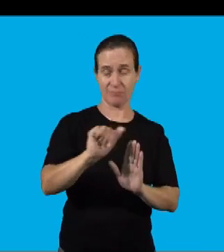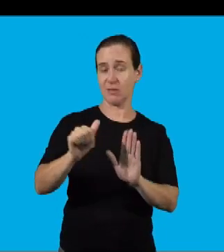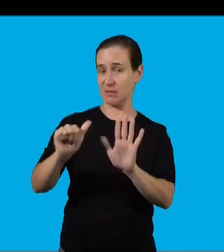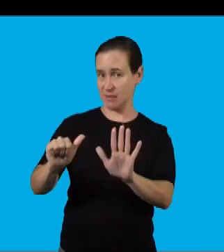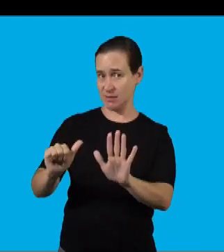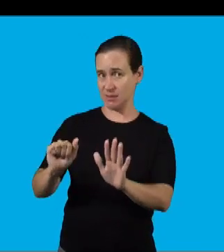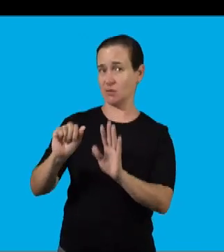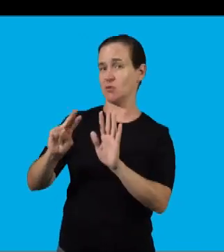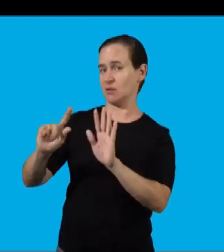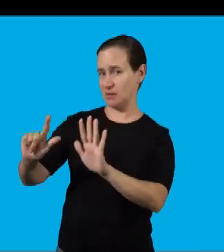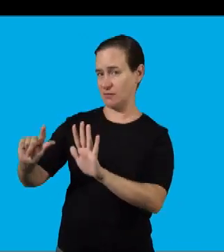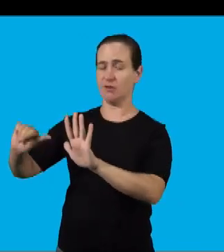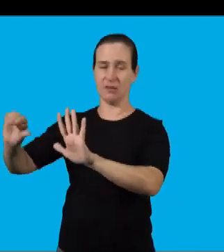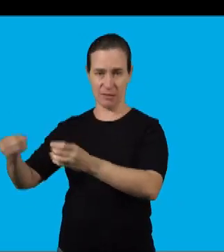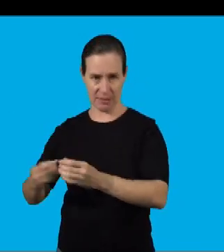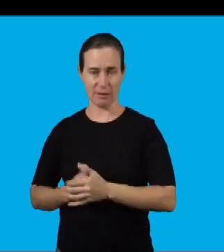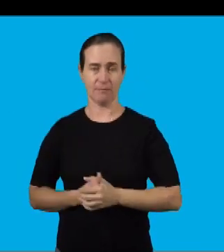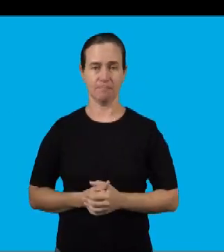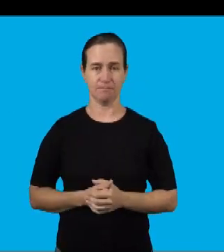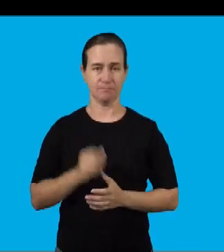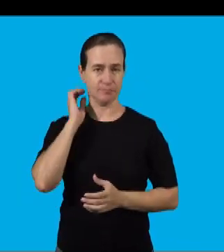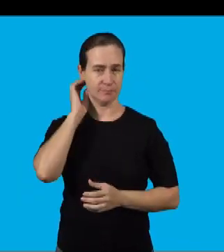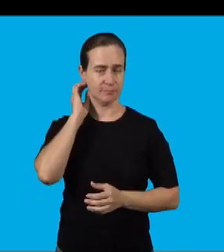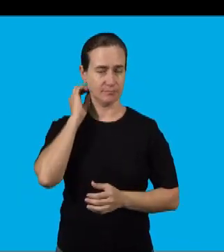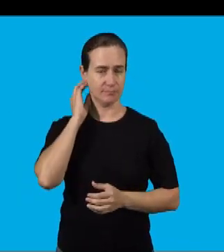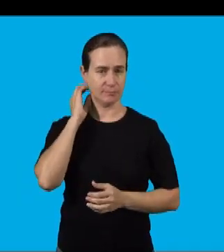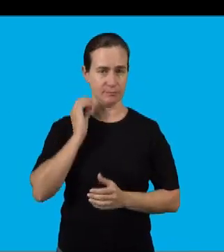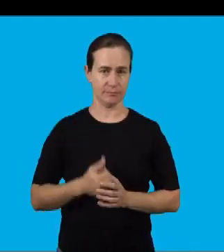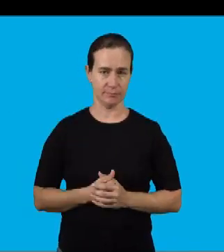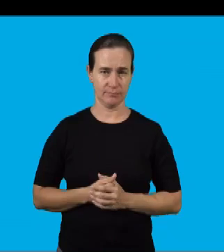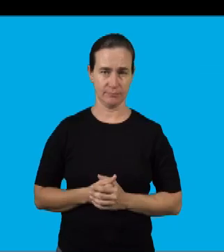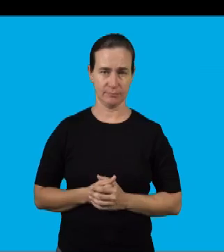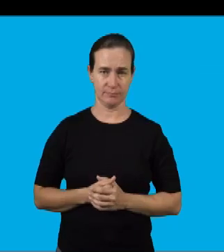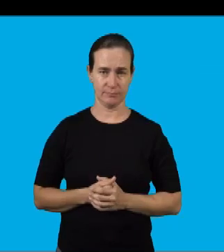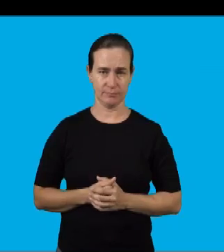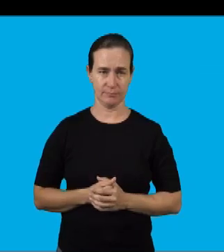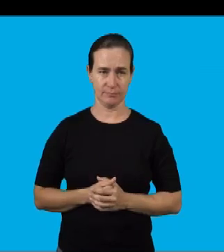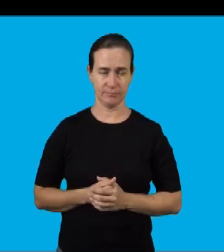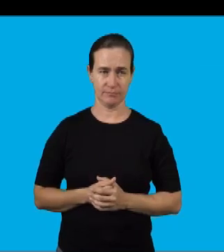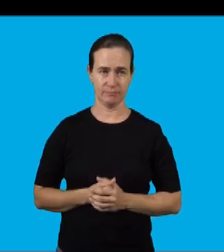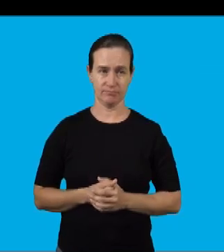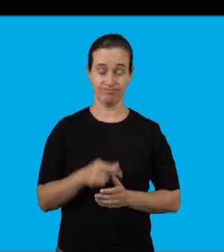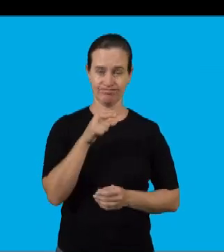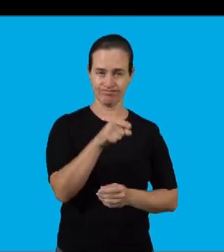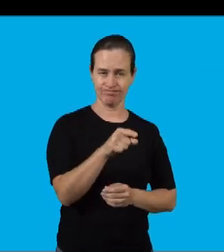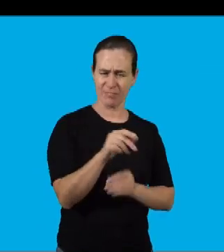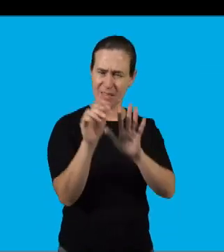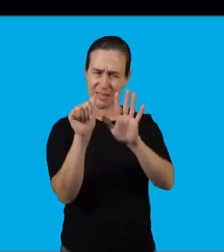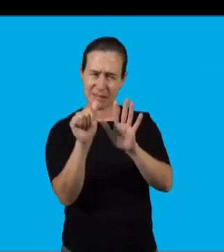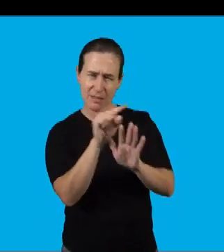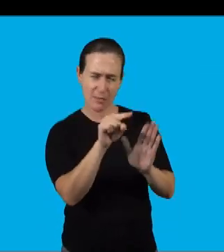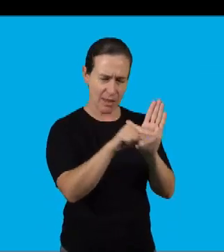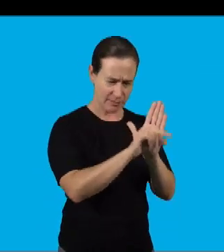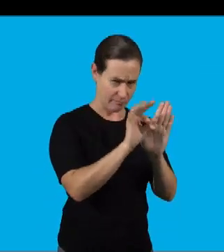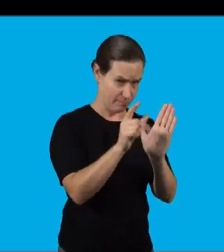then we have a 6, then we have a 27, and then we have a 60. Now, the difference between them, 6